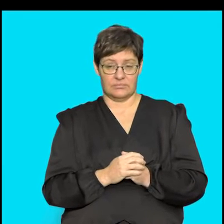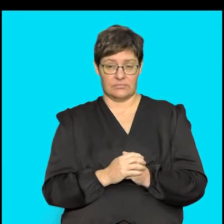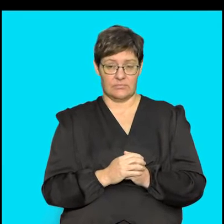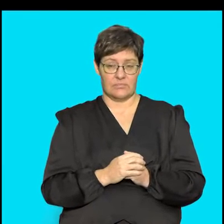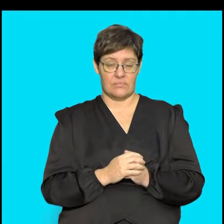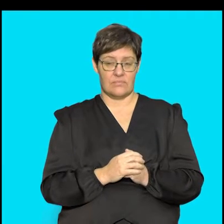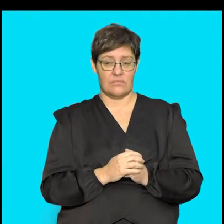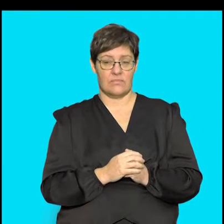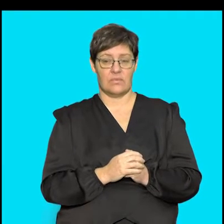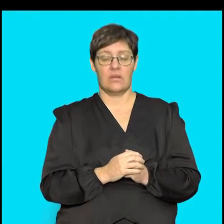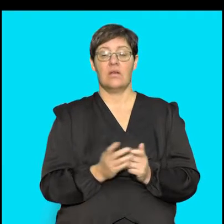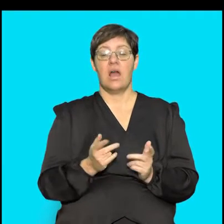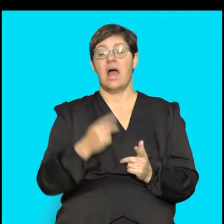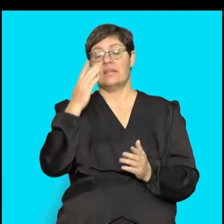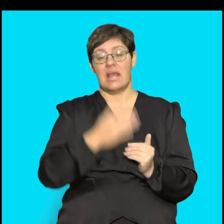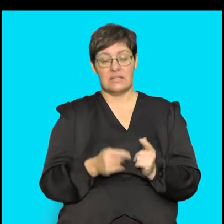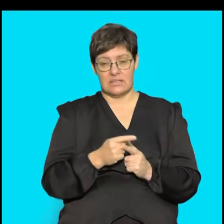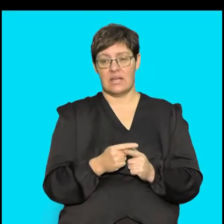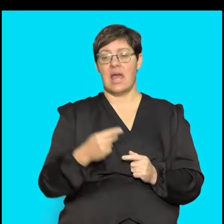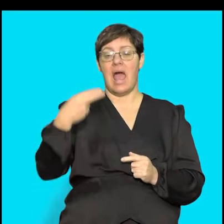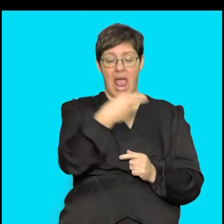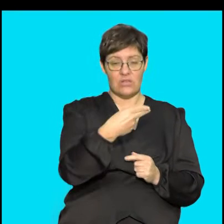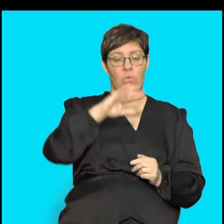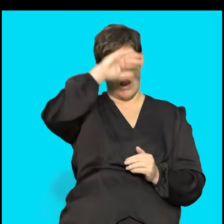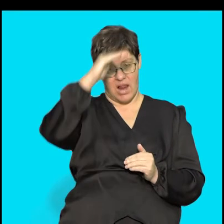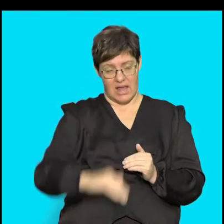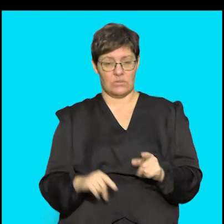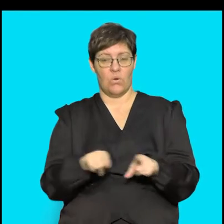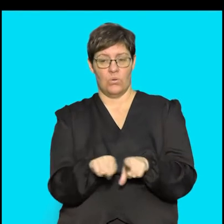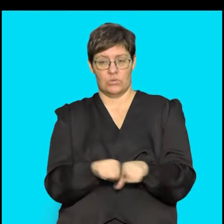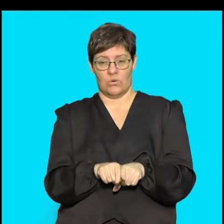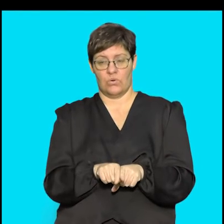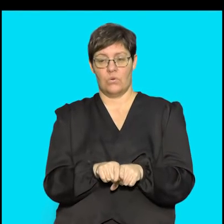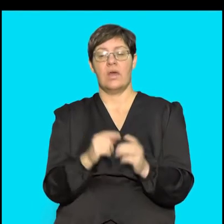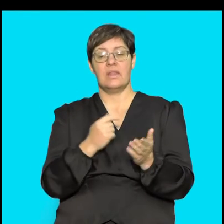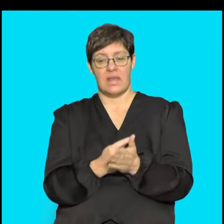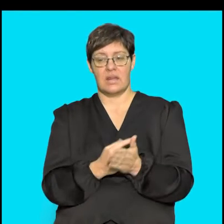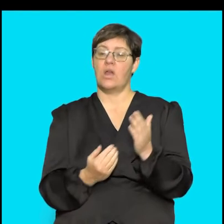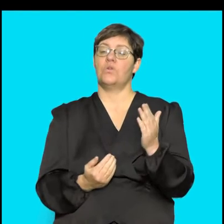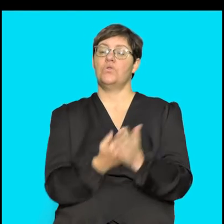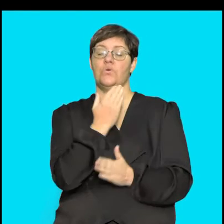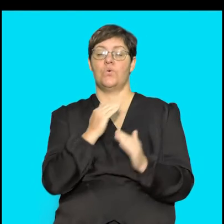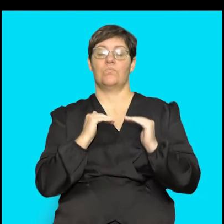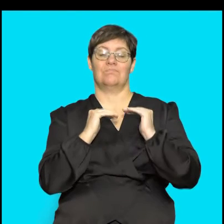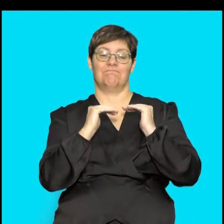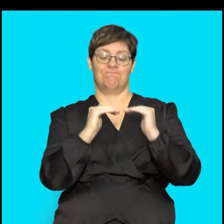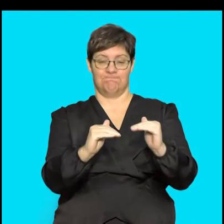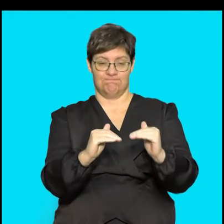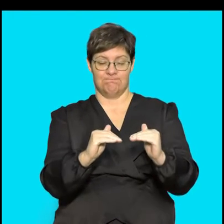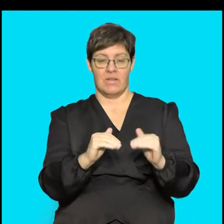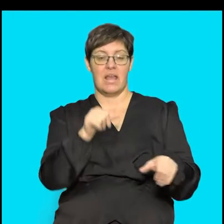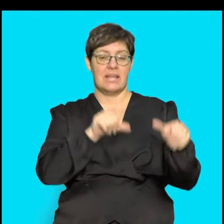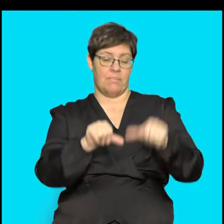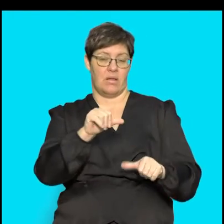now decrease, and ultimately hydrogen will also decrease, and it will go into a new state where